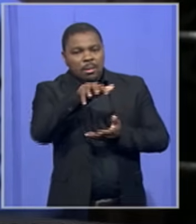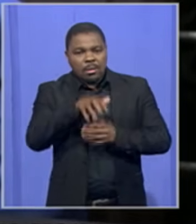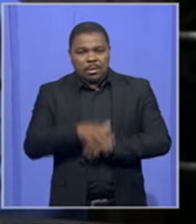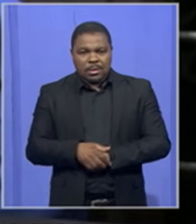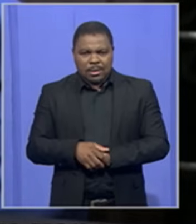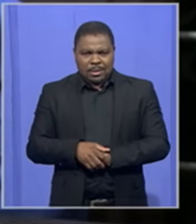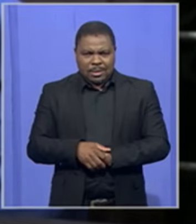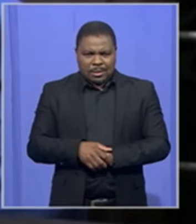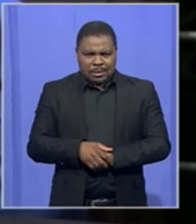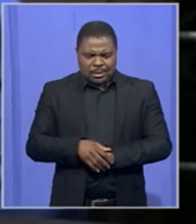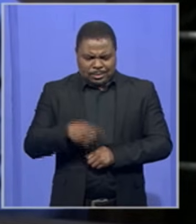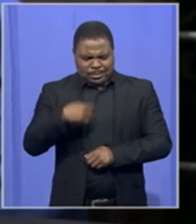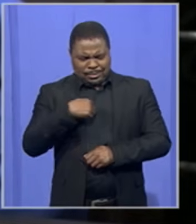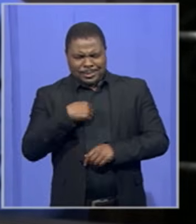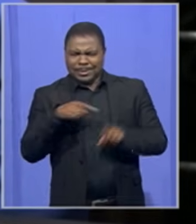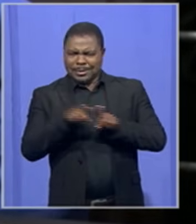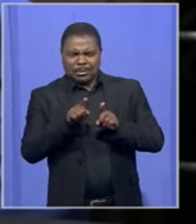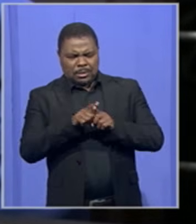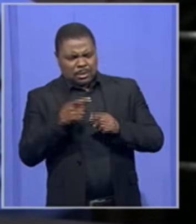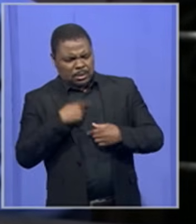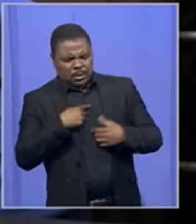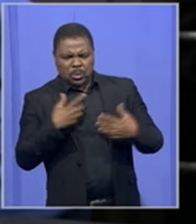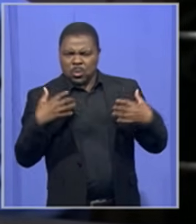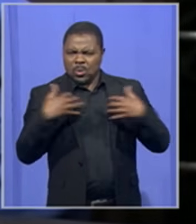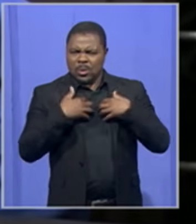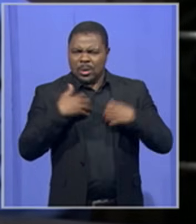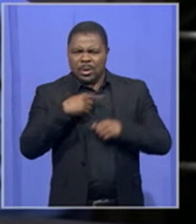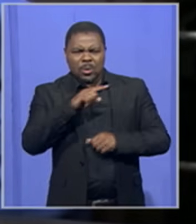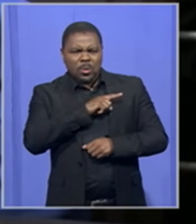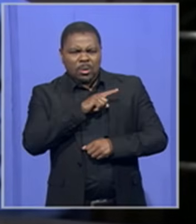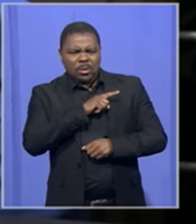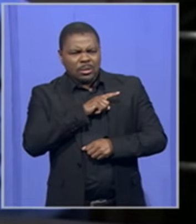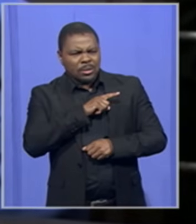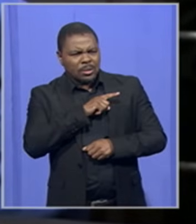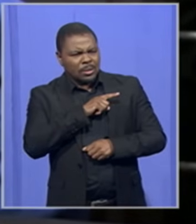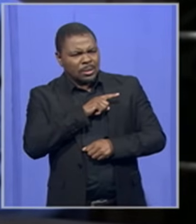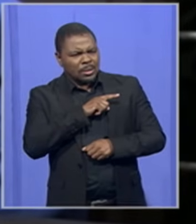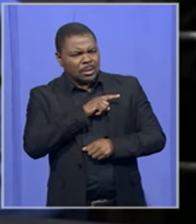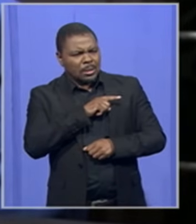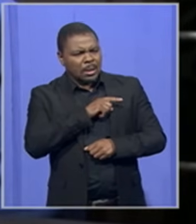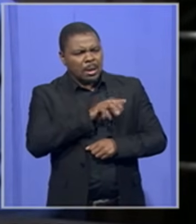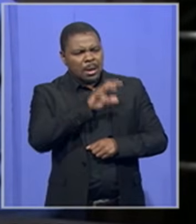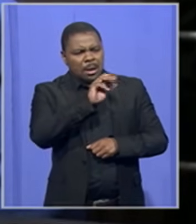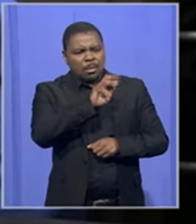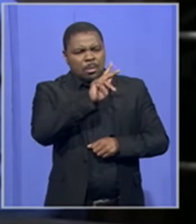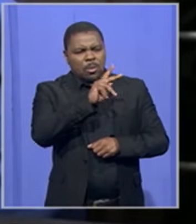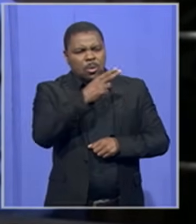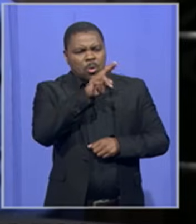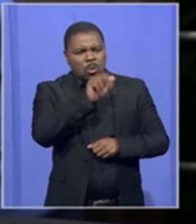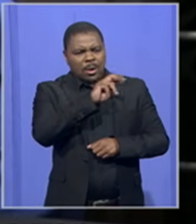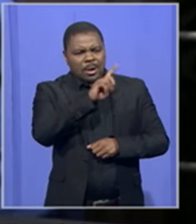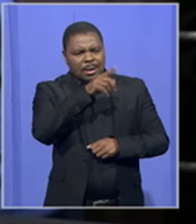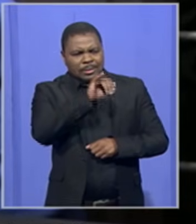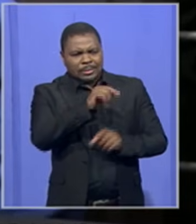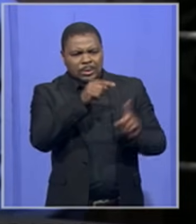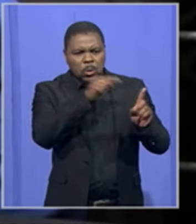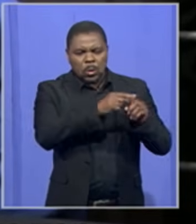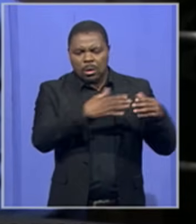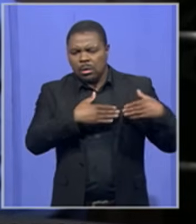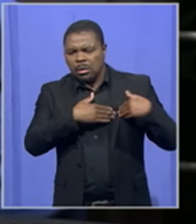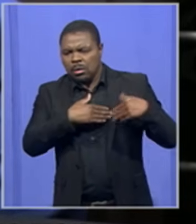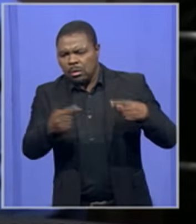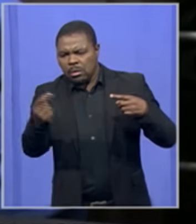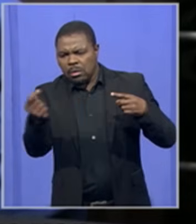was also equally very disturbed to hear that Mkhwanazi's revelations actually are